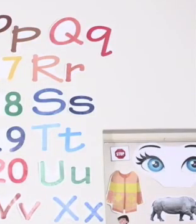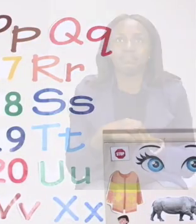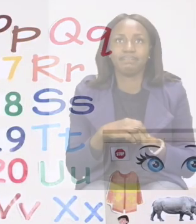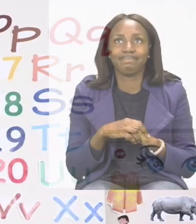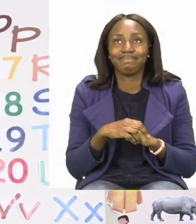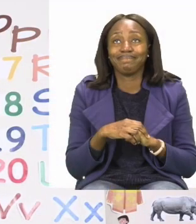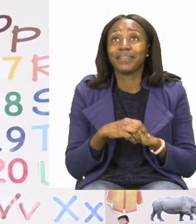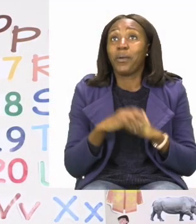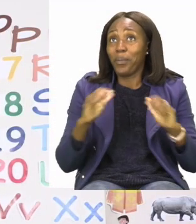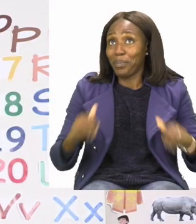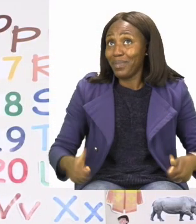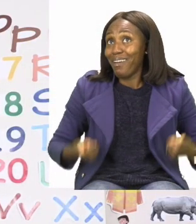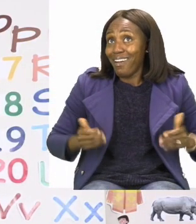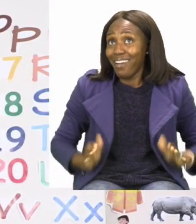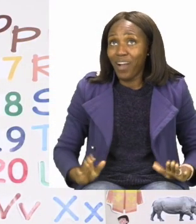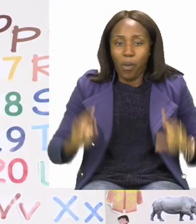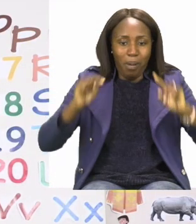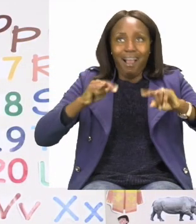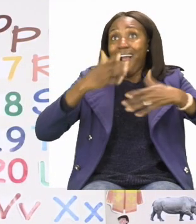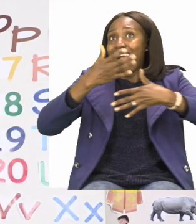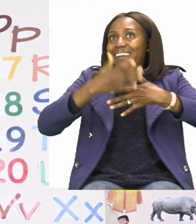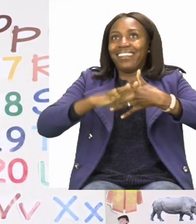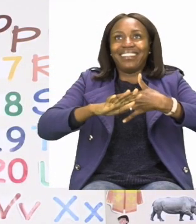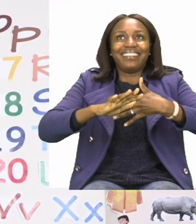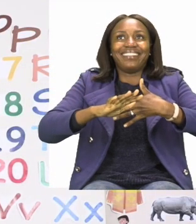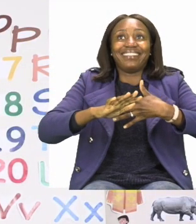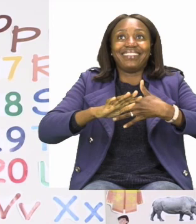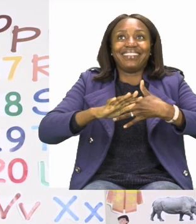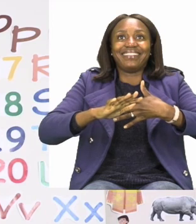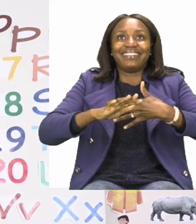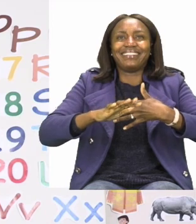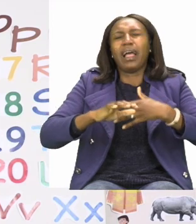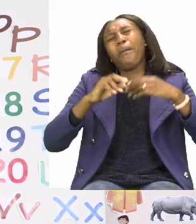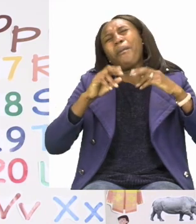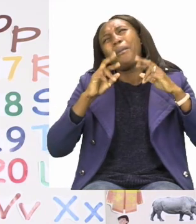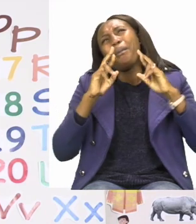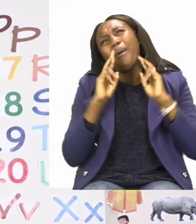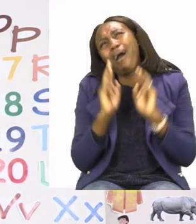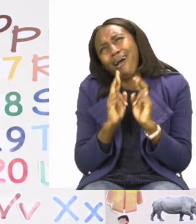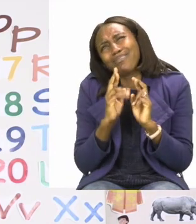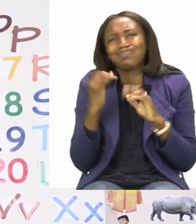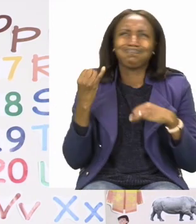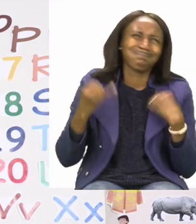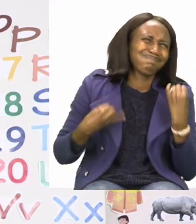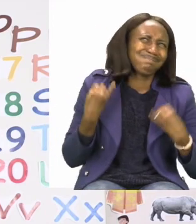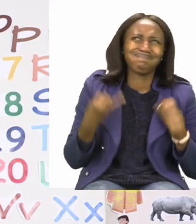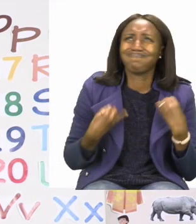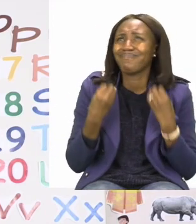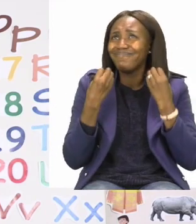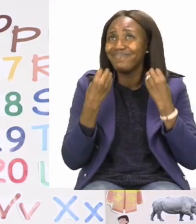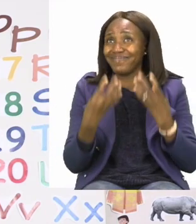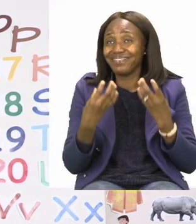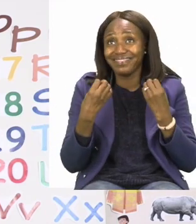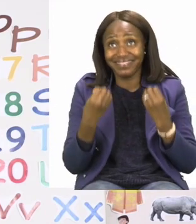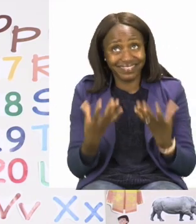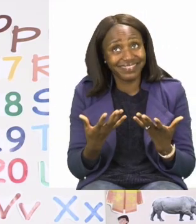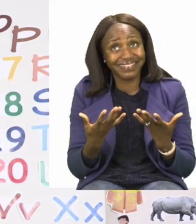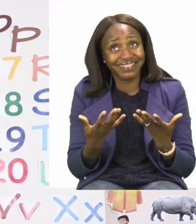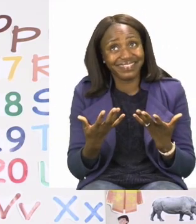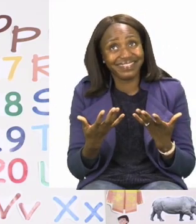Boys and girls, we have now come to the end of our lesson, and I hope you had fun. I know I